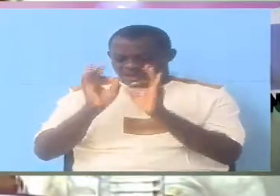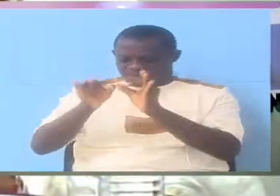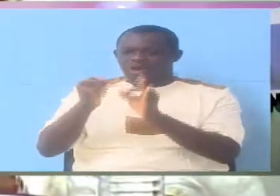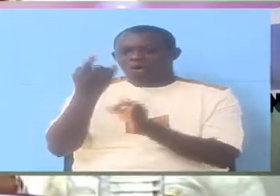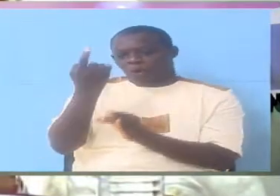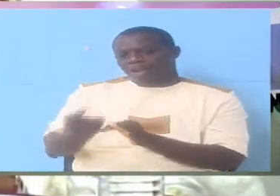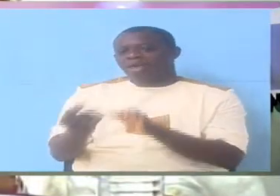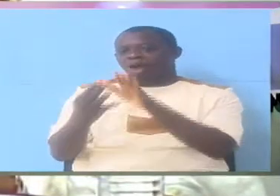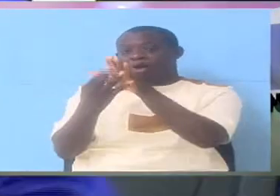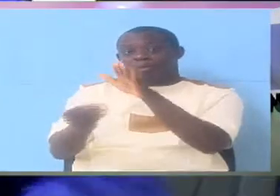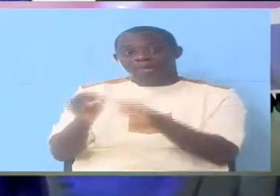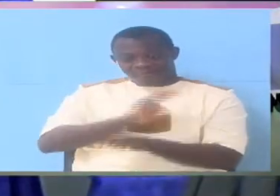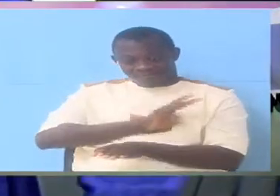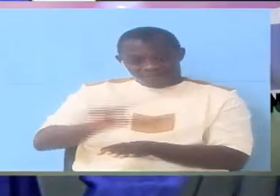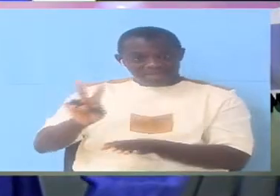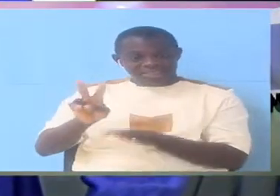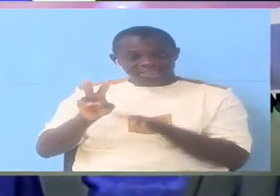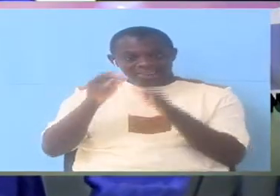think.